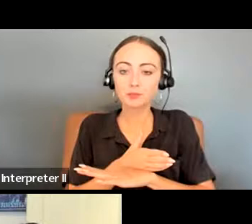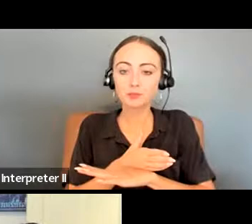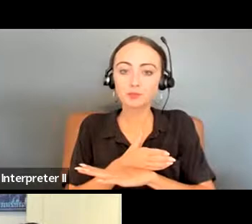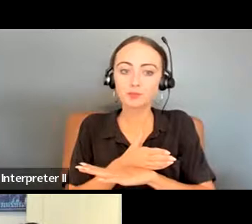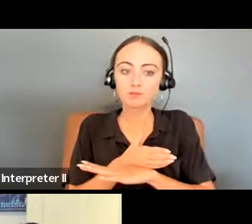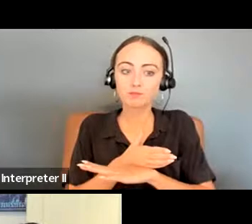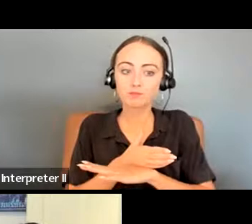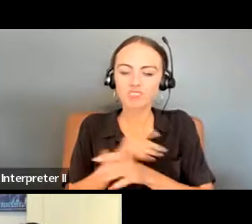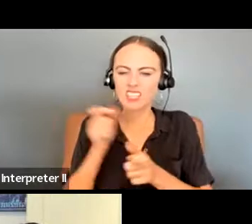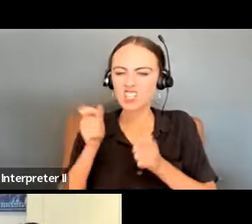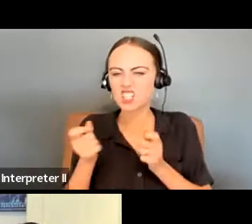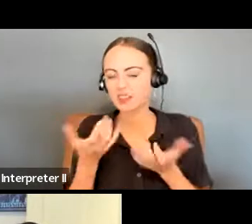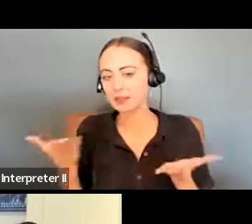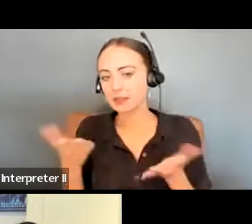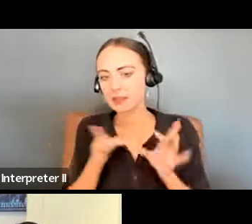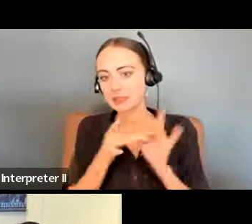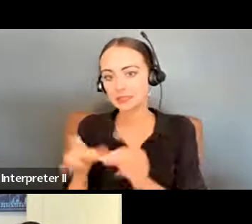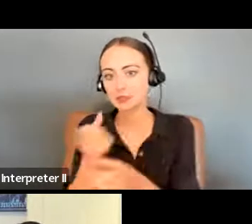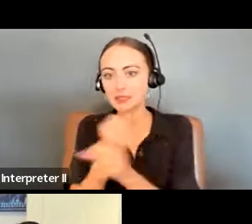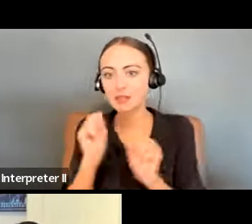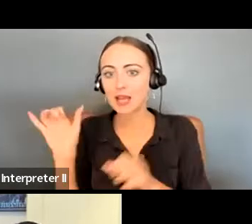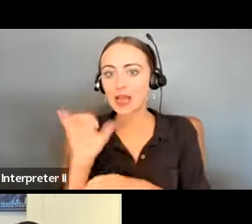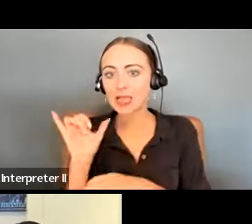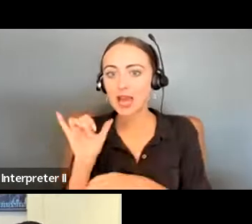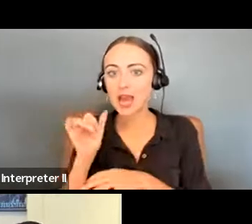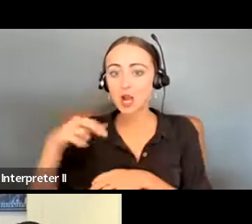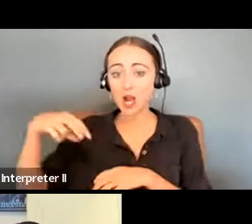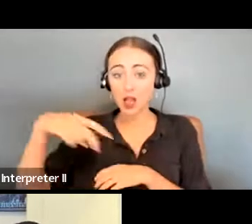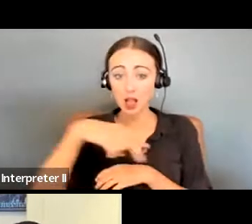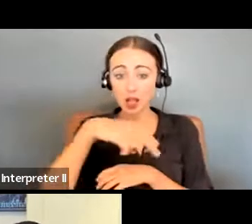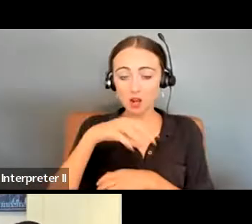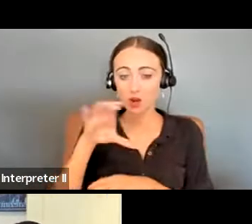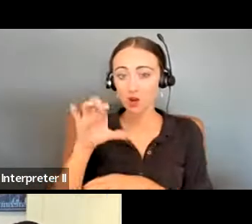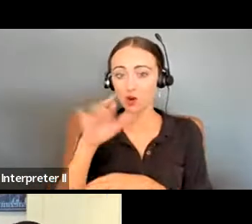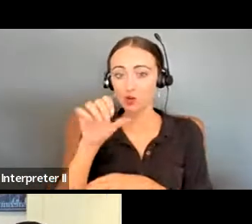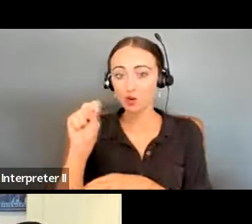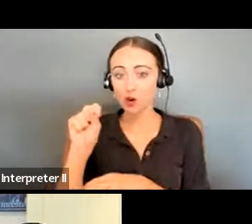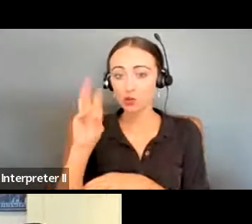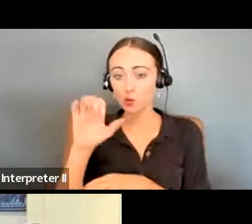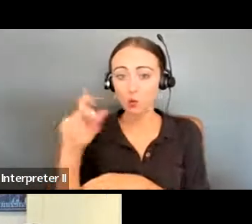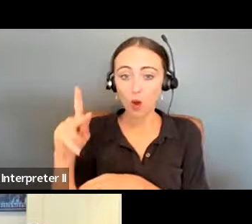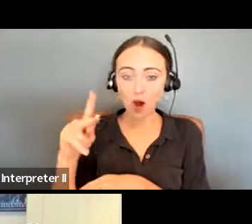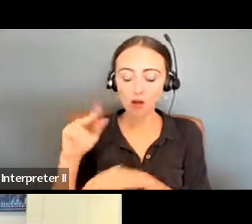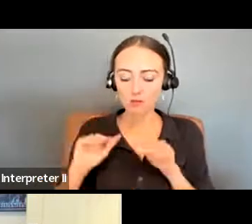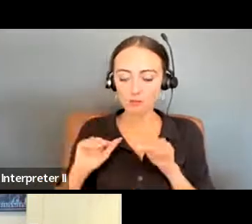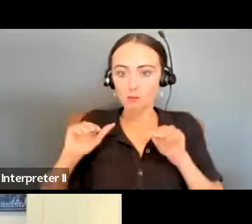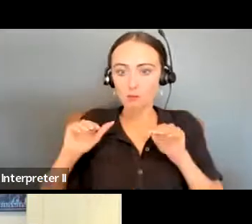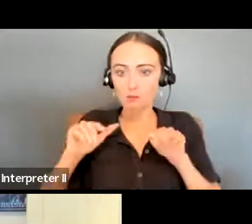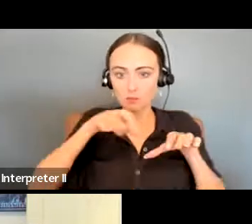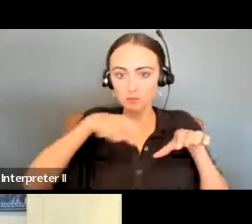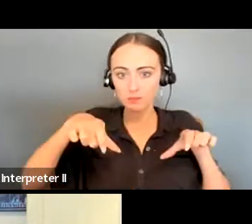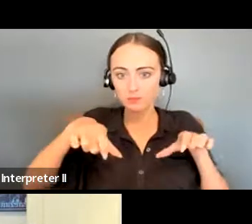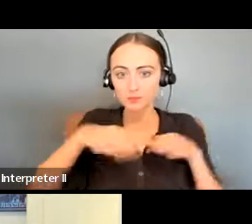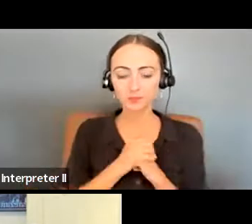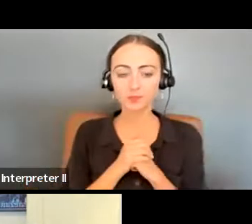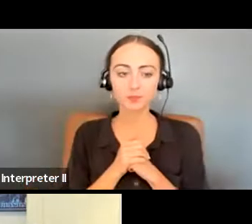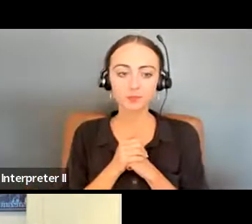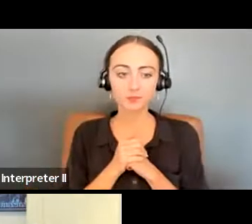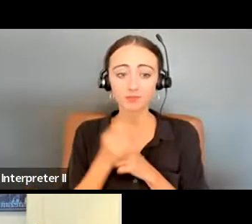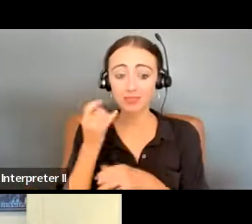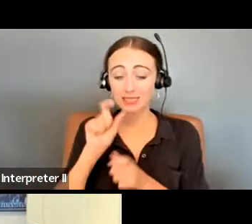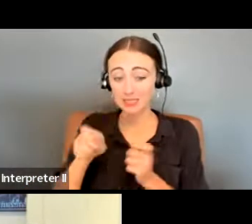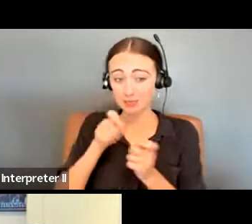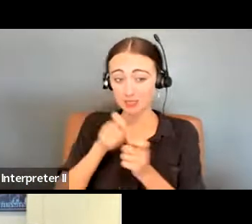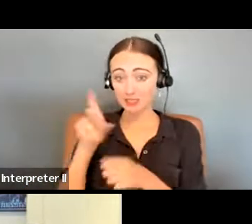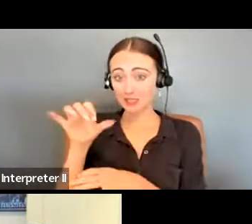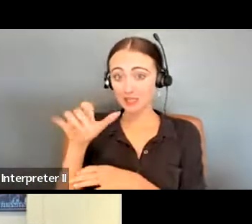make safety changes such as raised crosswalks and raised intersections. Specifically, it requires DDOT